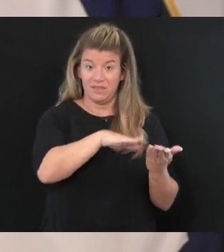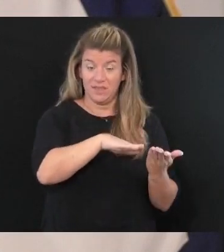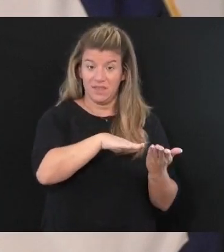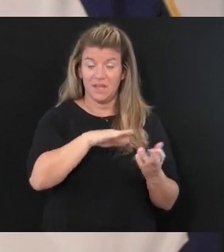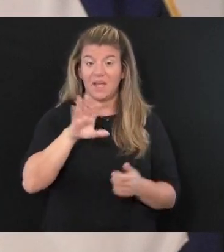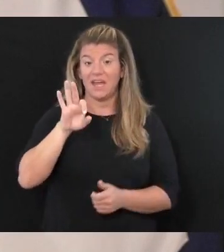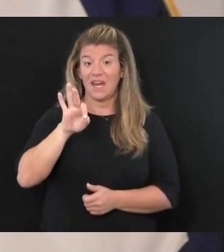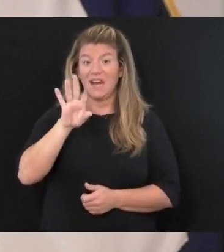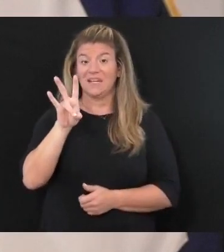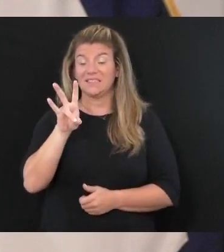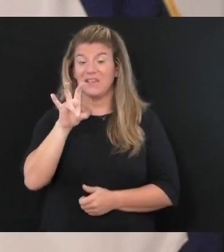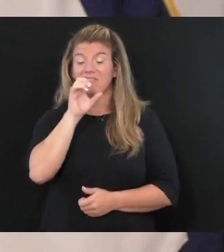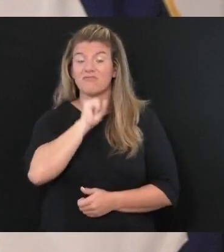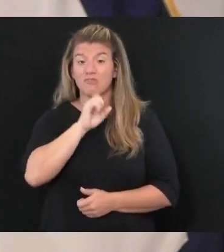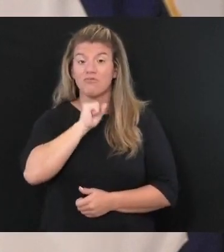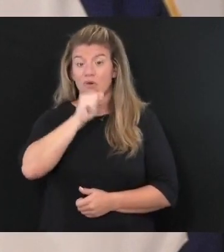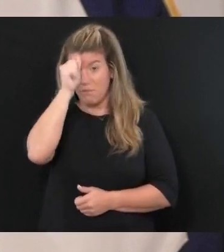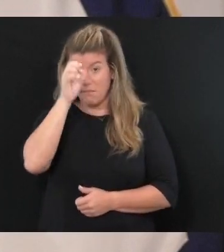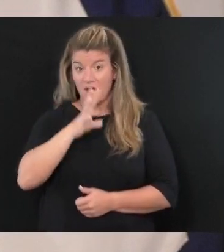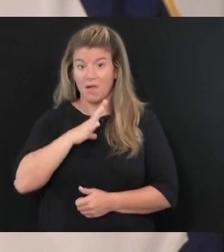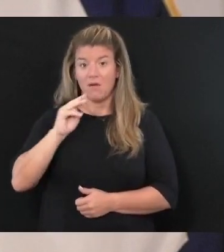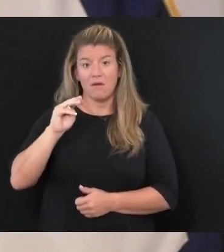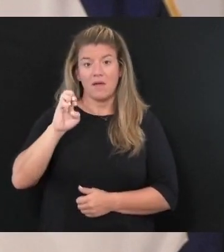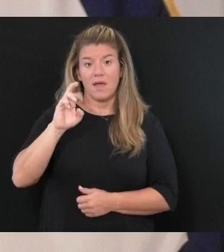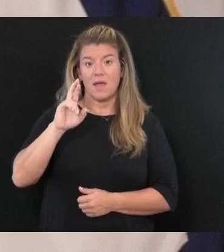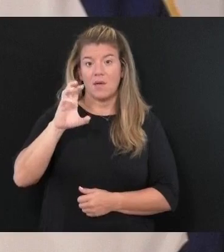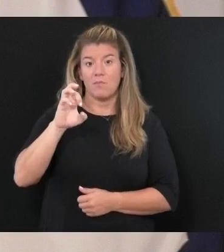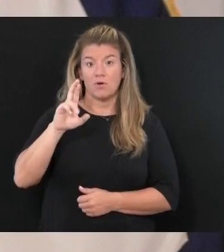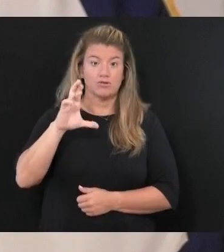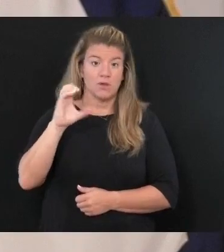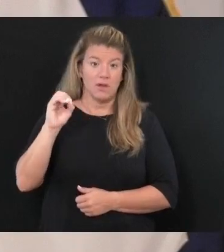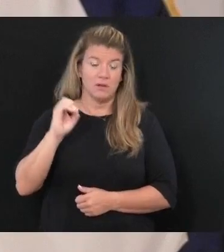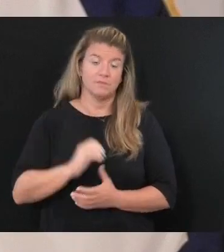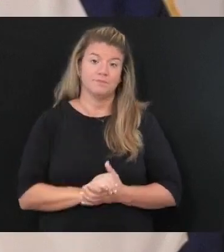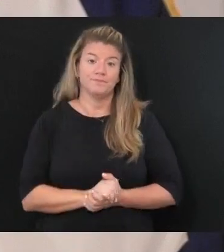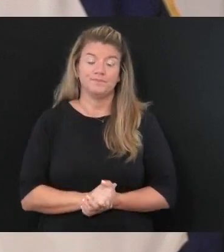a 97-year-old male in Mercer County.